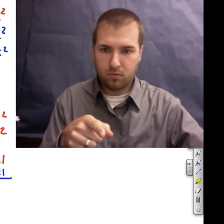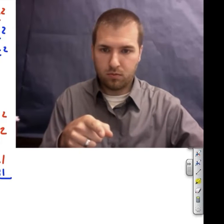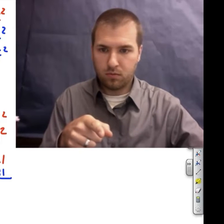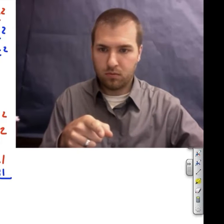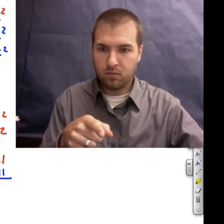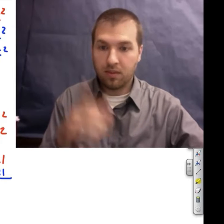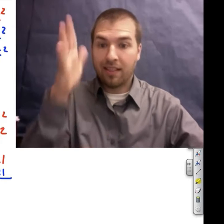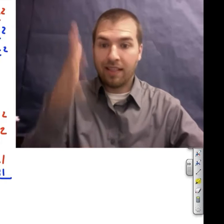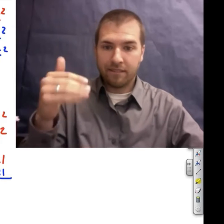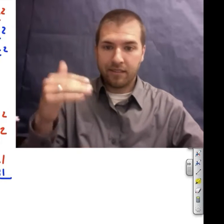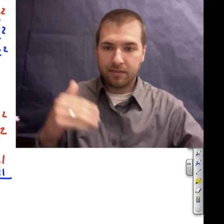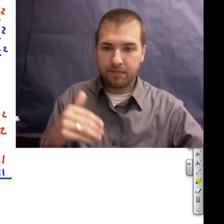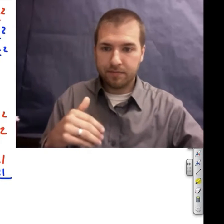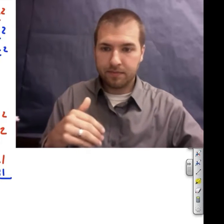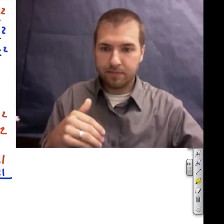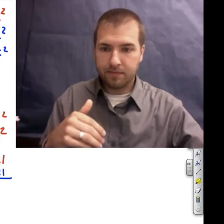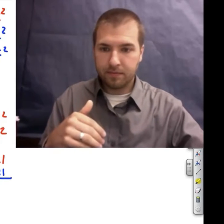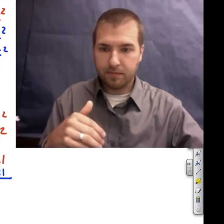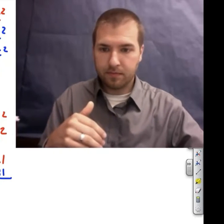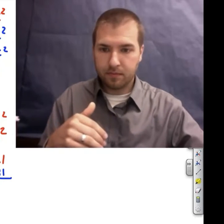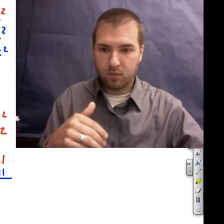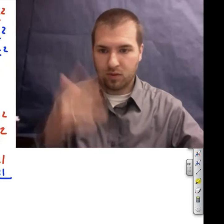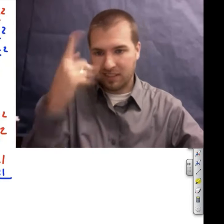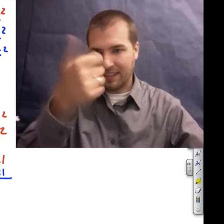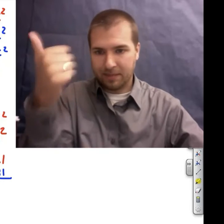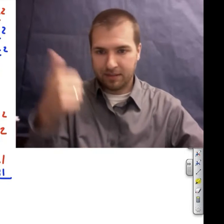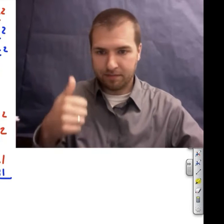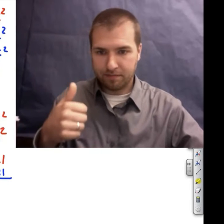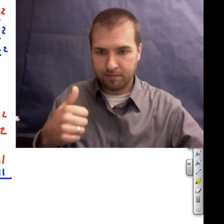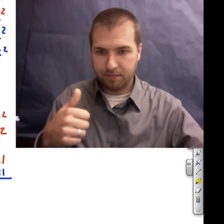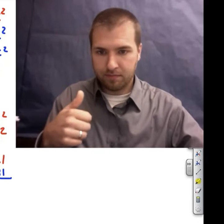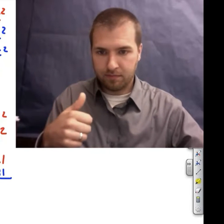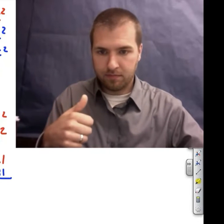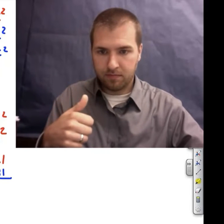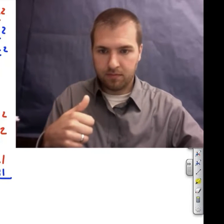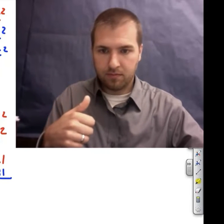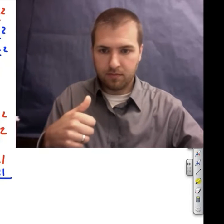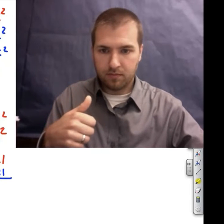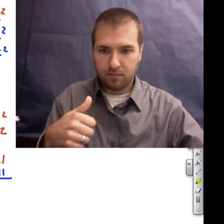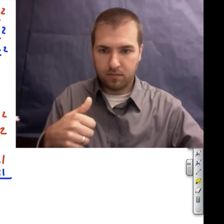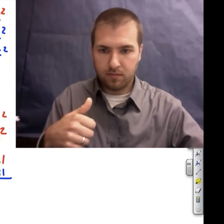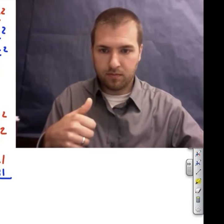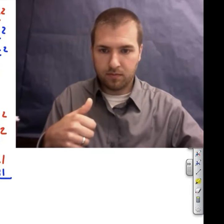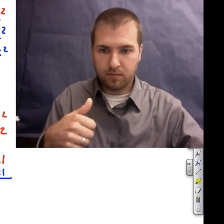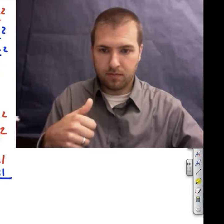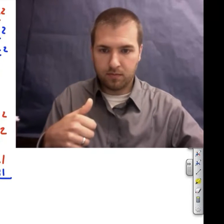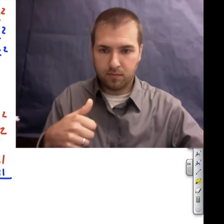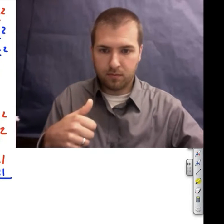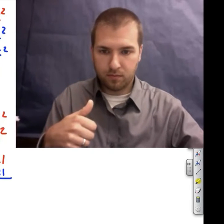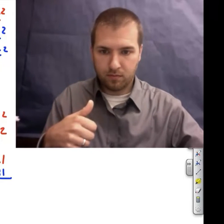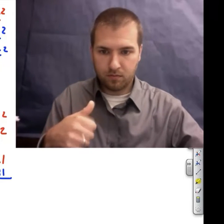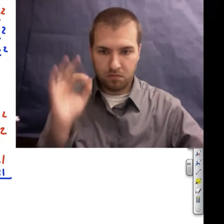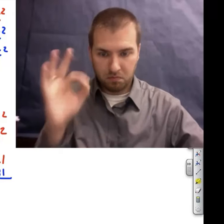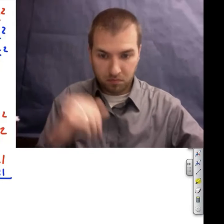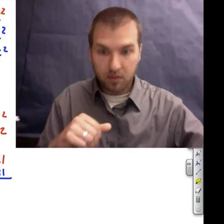So we're going to subtract 81 from both sides. So it'll be x squared, get rid of that, equals